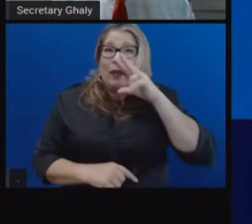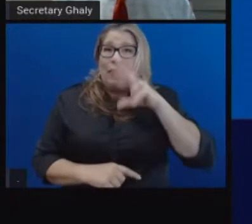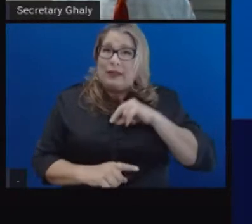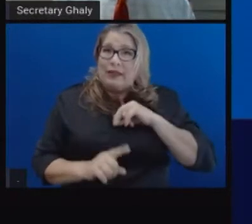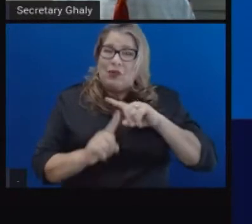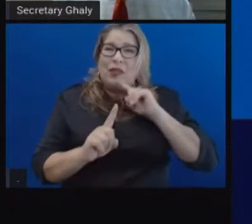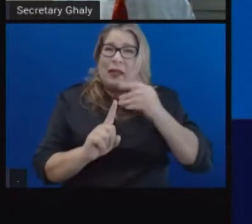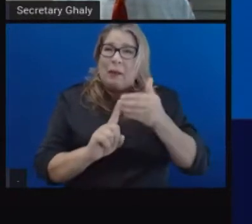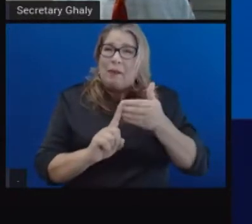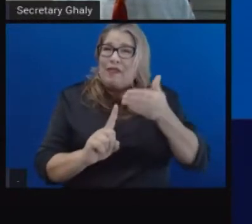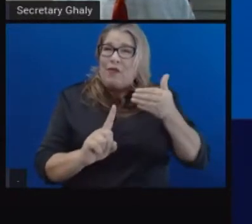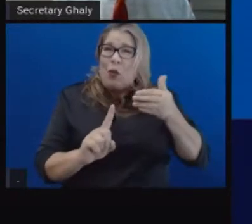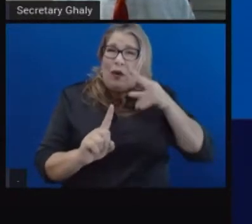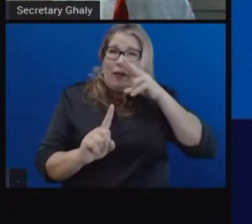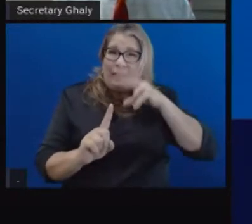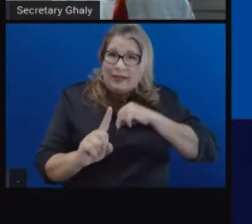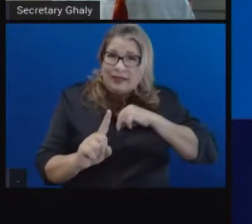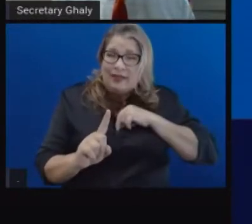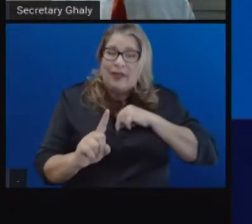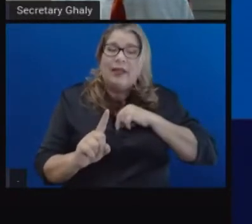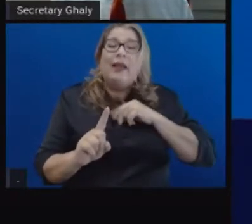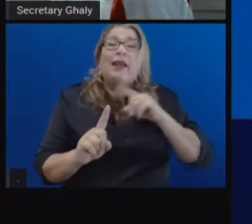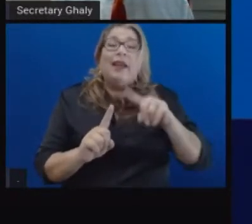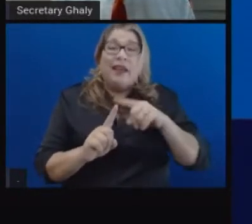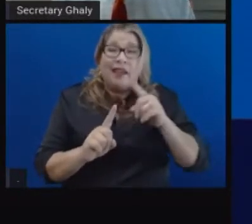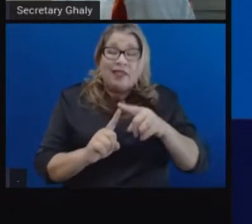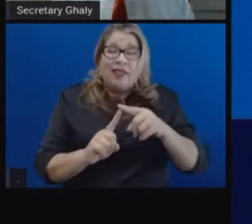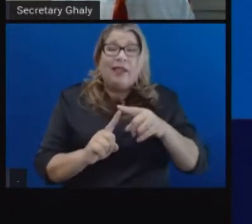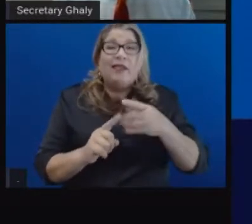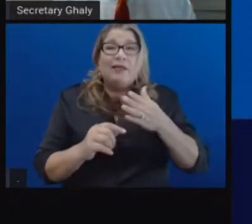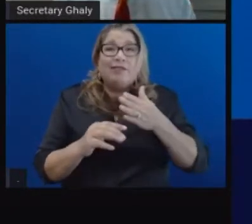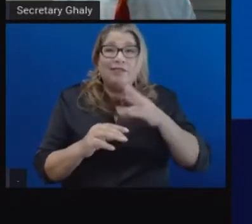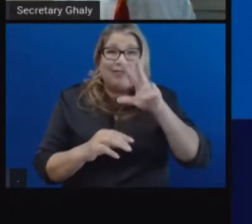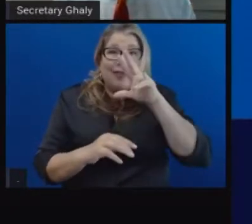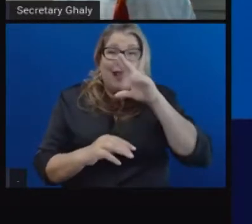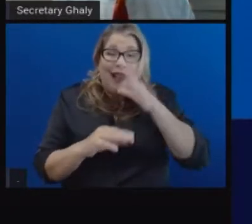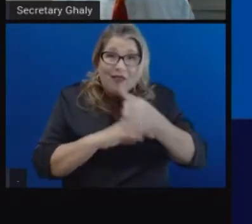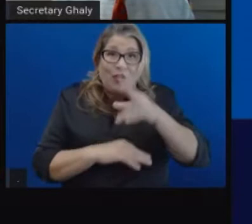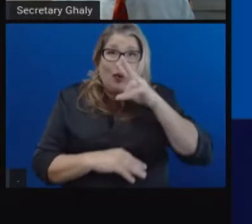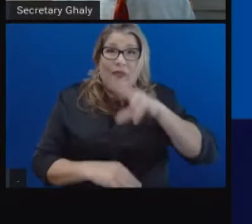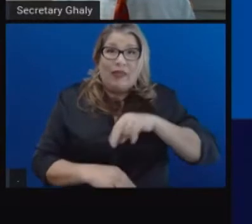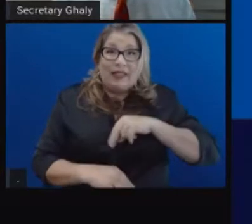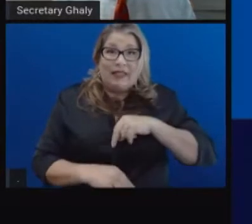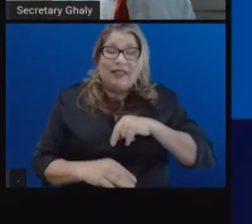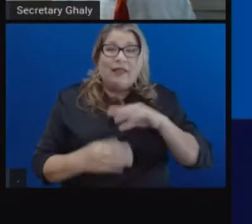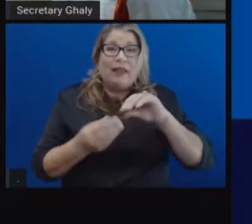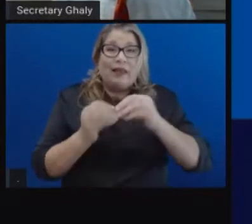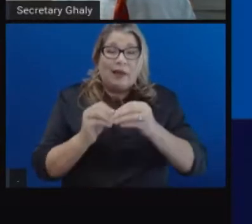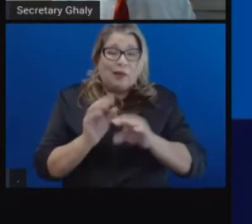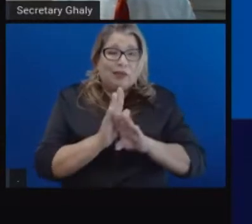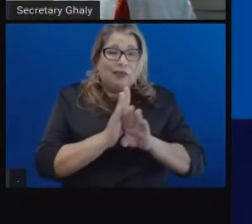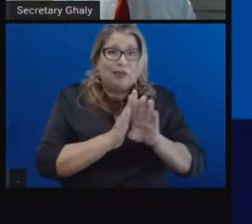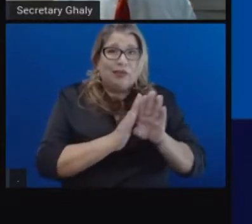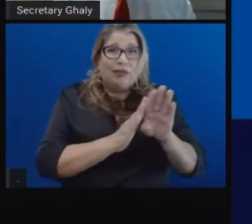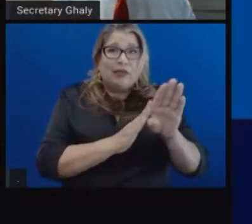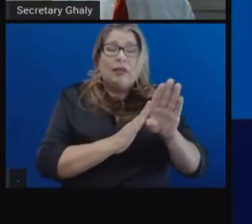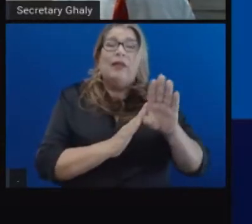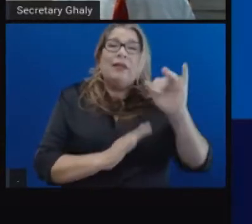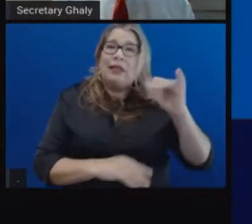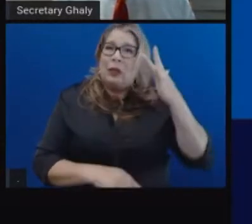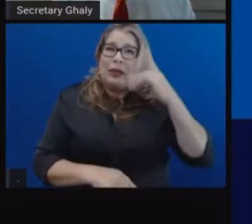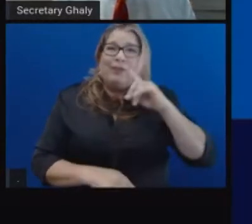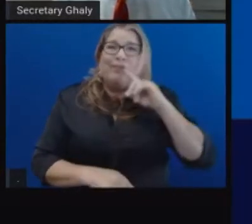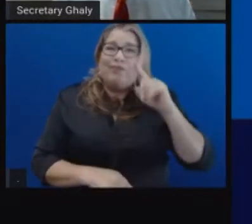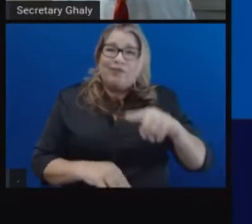Thanksgiving, punctuated by that post-Thanksgiving surge in cases. And we knew then, as we entered the regional stay-at-home order in some of